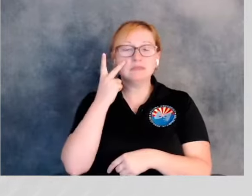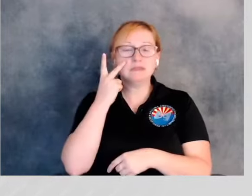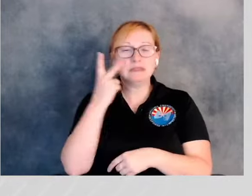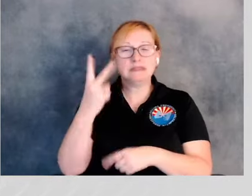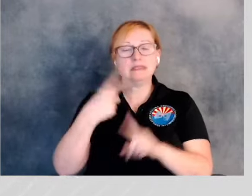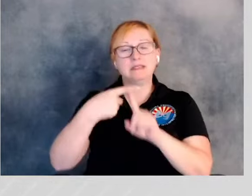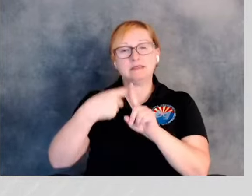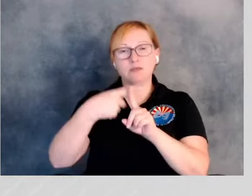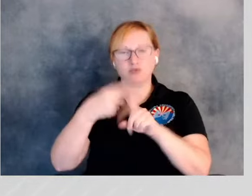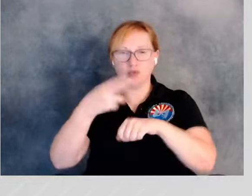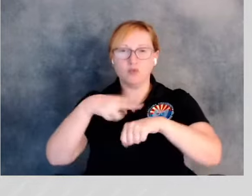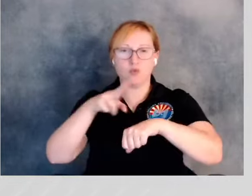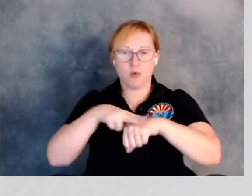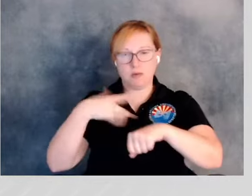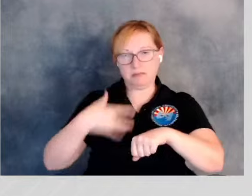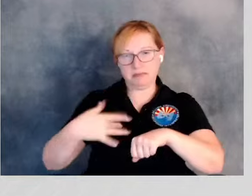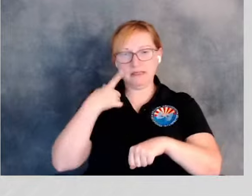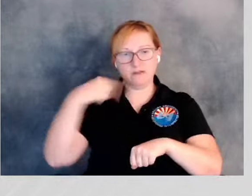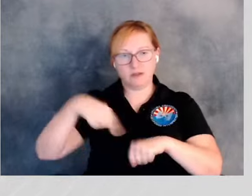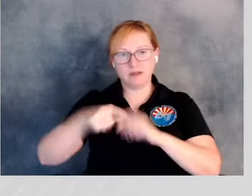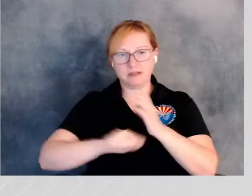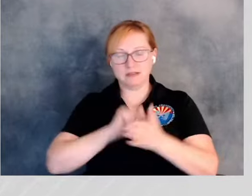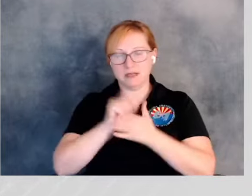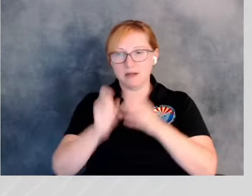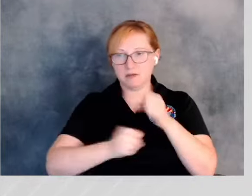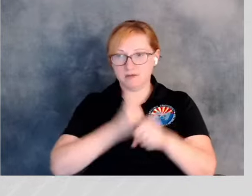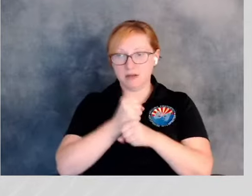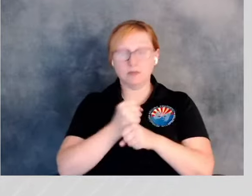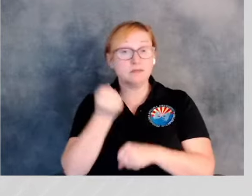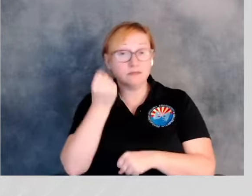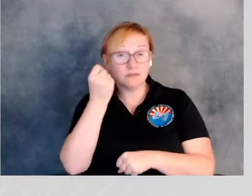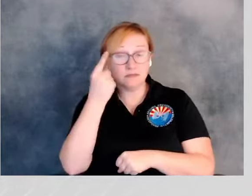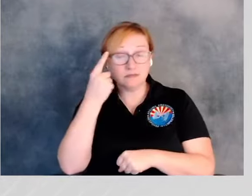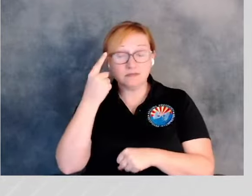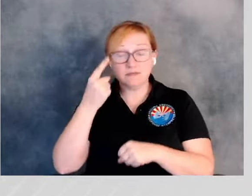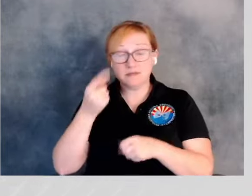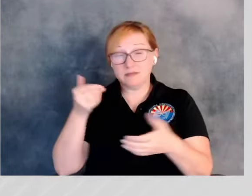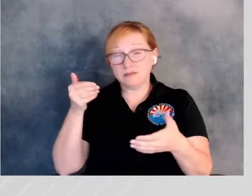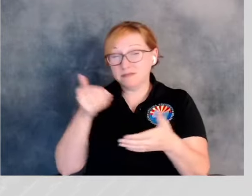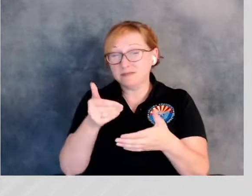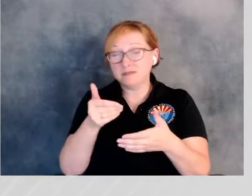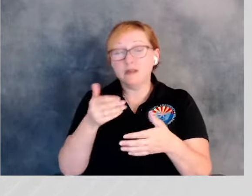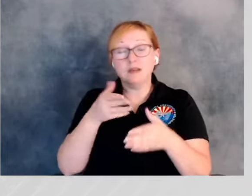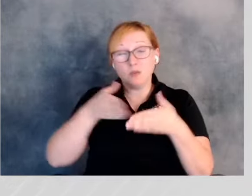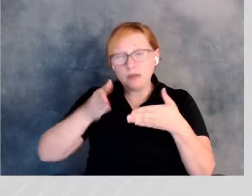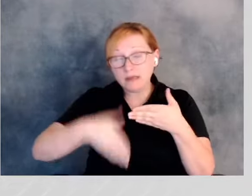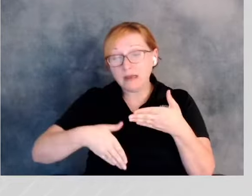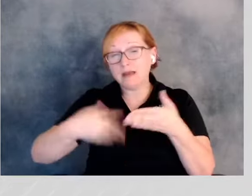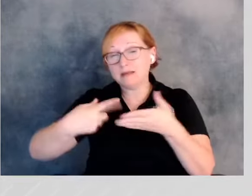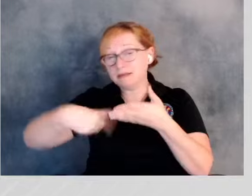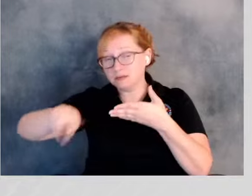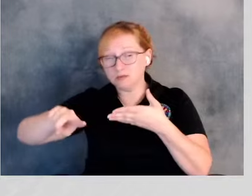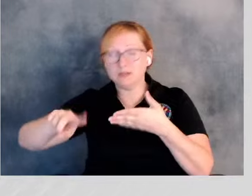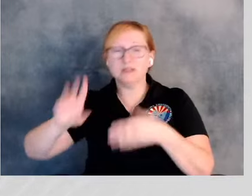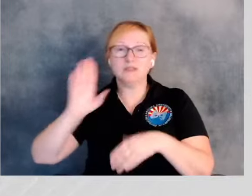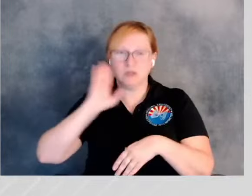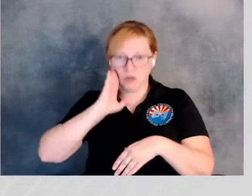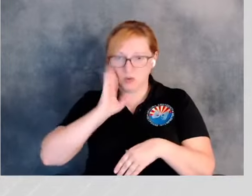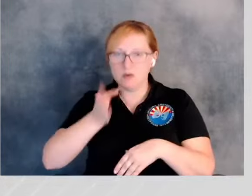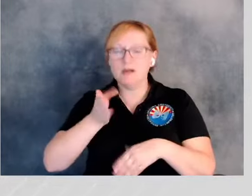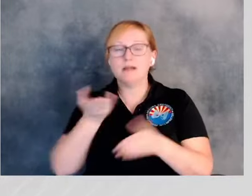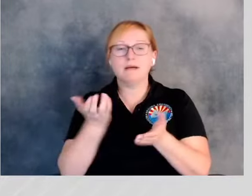weekend. However, heading into this weekend and early next week, I expect a return to warmer than